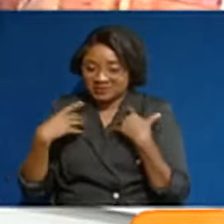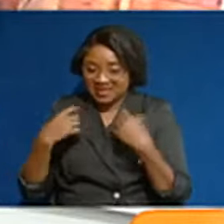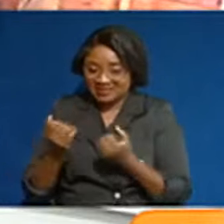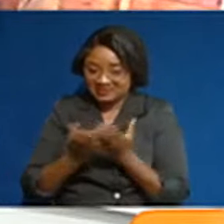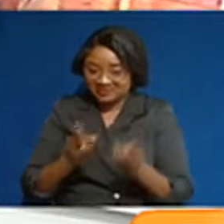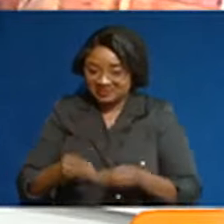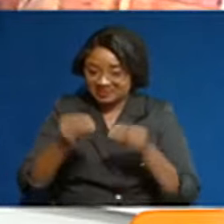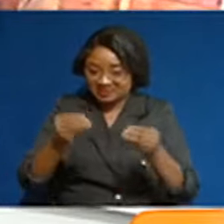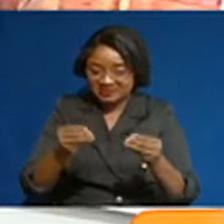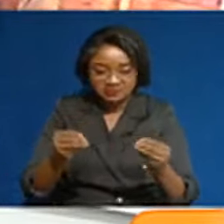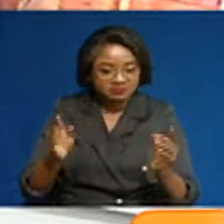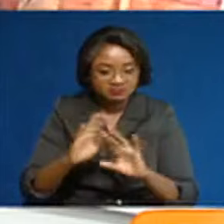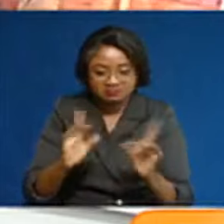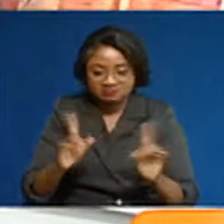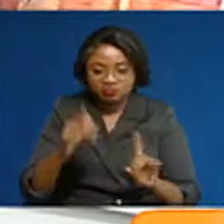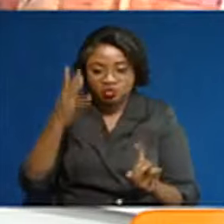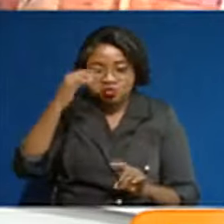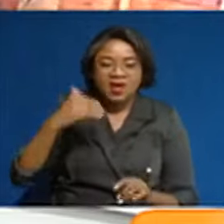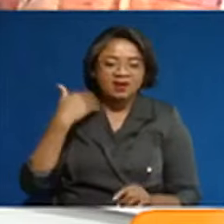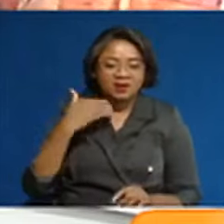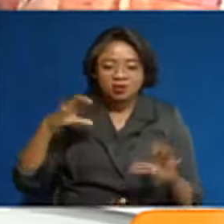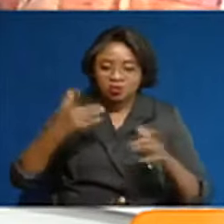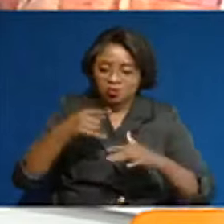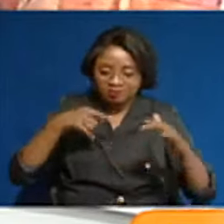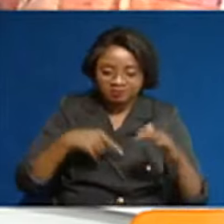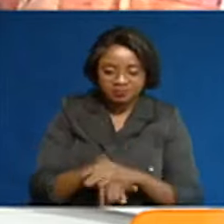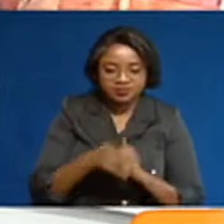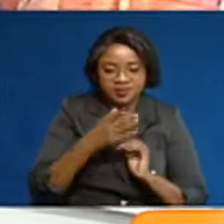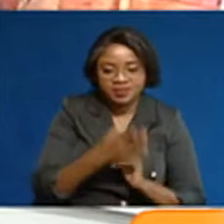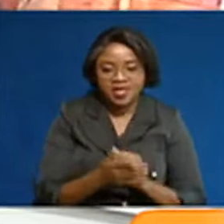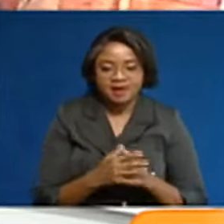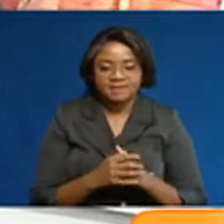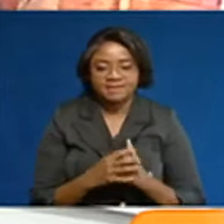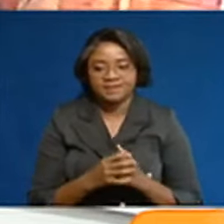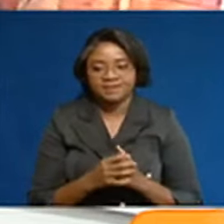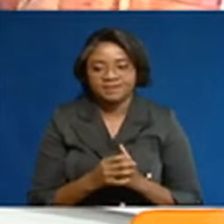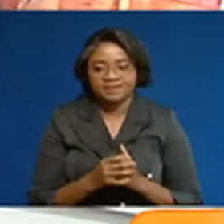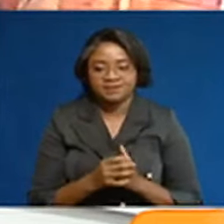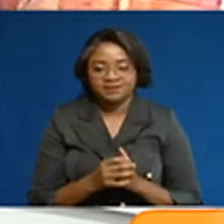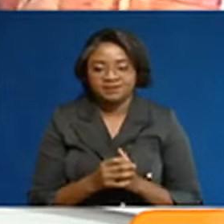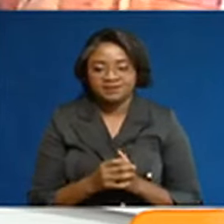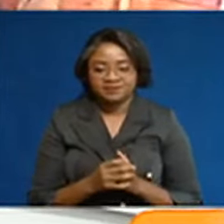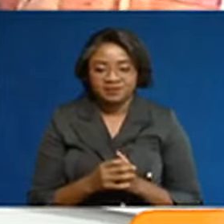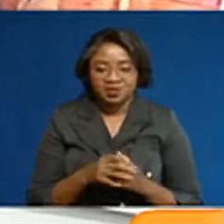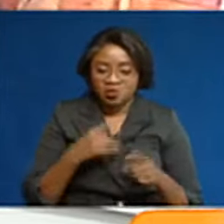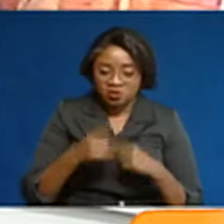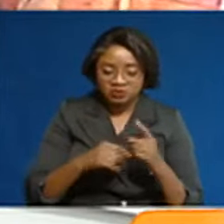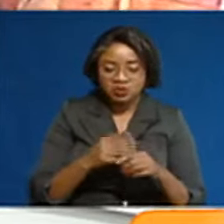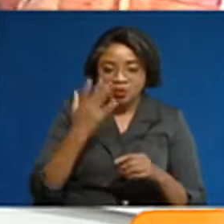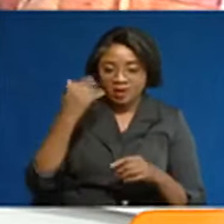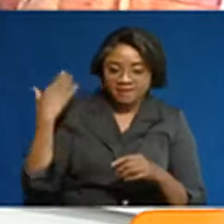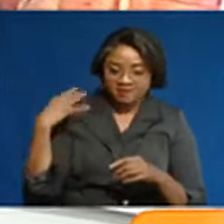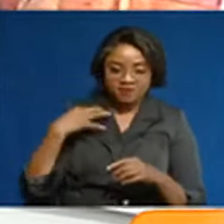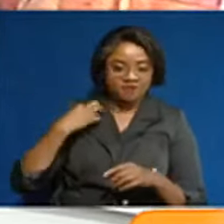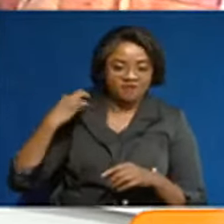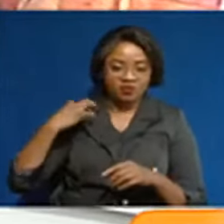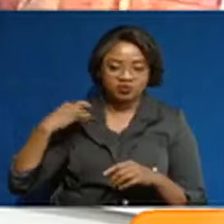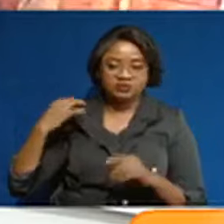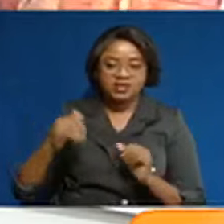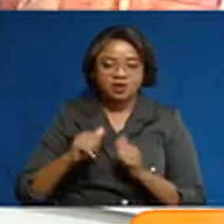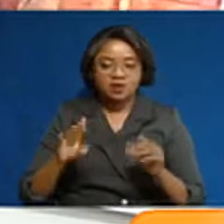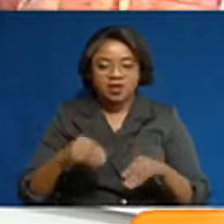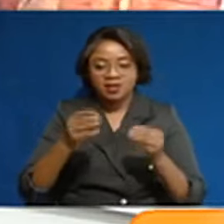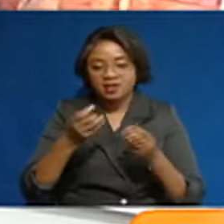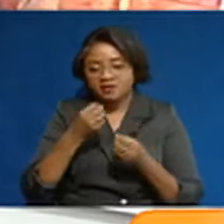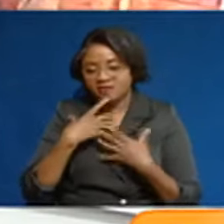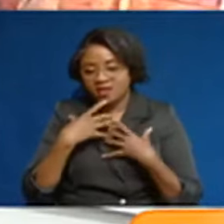by goons and the changing atmosphere surrounding the protests. The withdrawal comes as volunteers also expressed fears of their